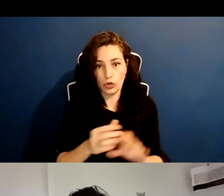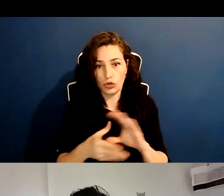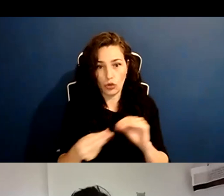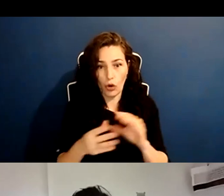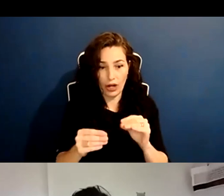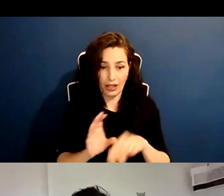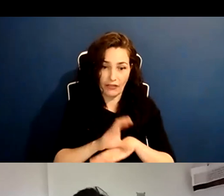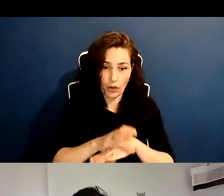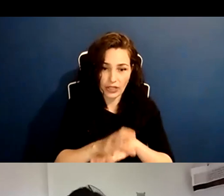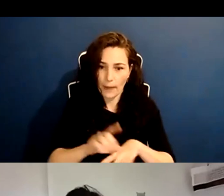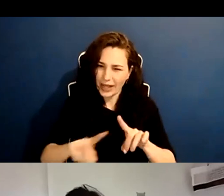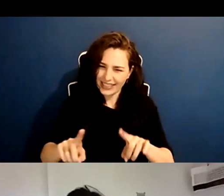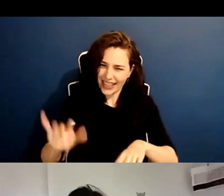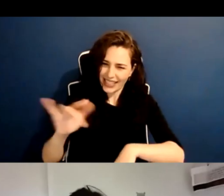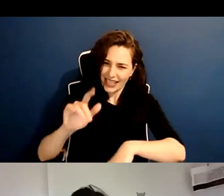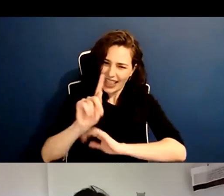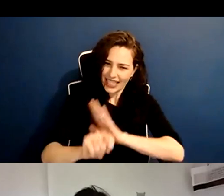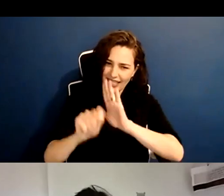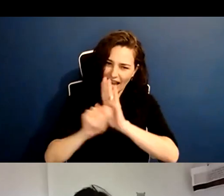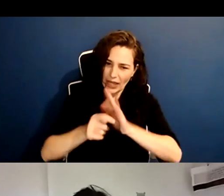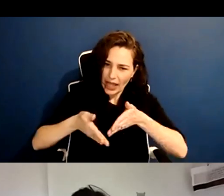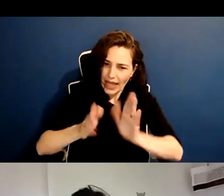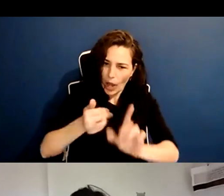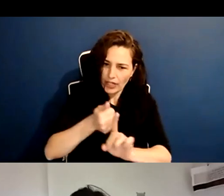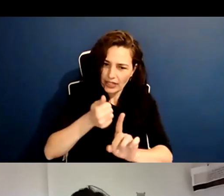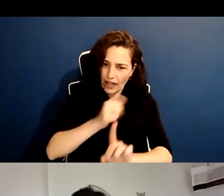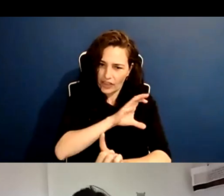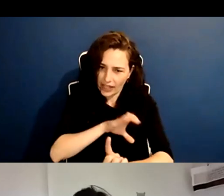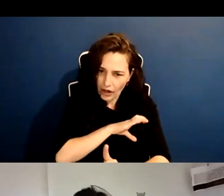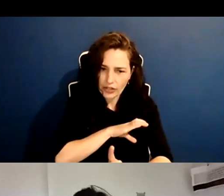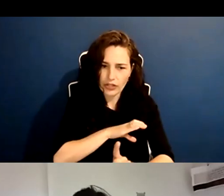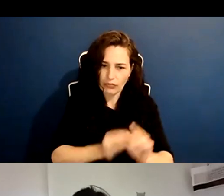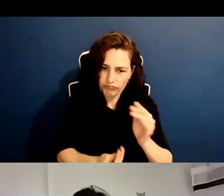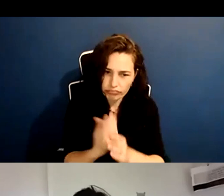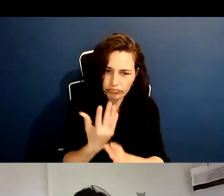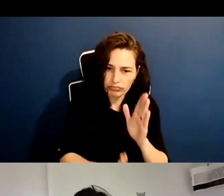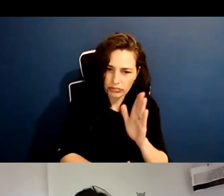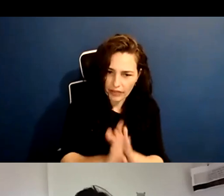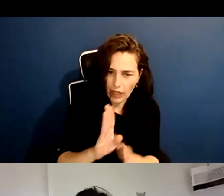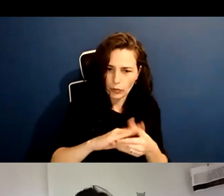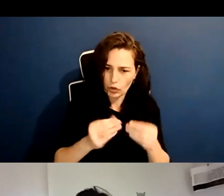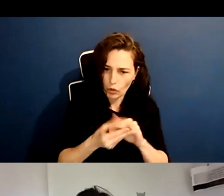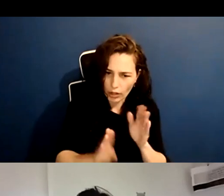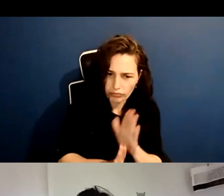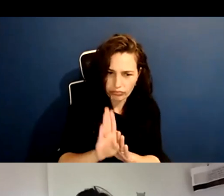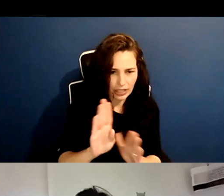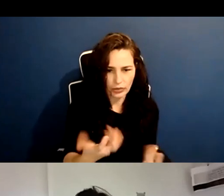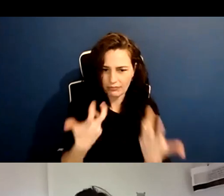to grow and the character and the story to develop. And now I think it's what it is now, which is, you know, which is really good. So